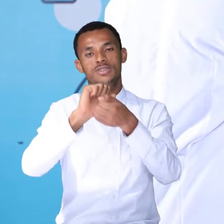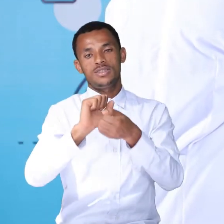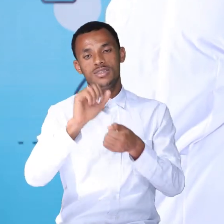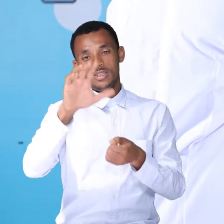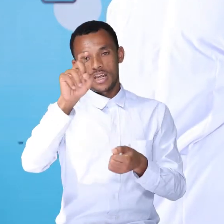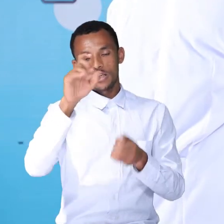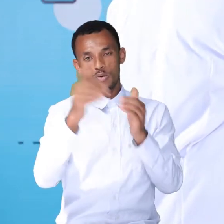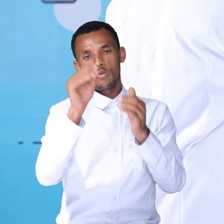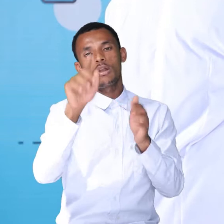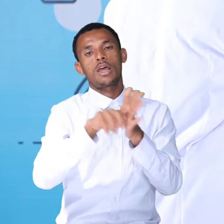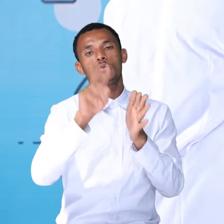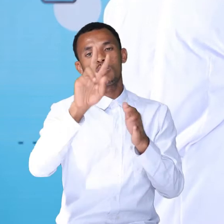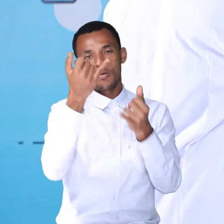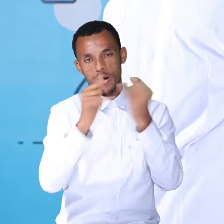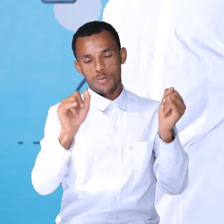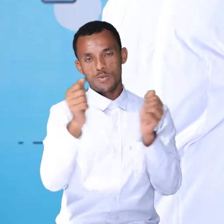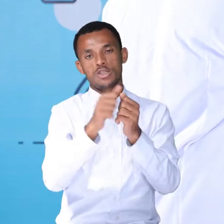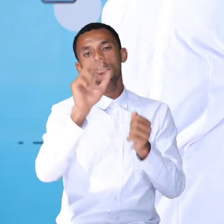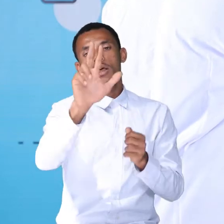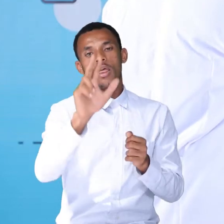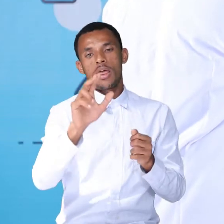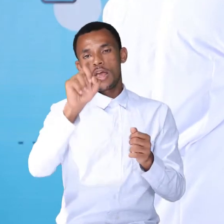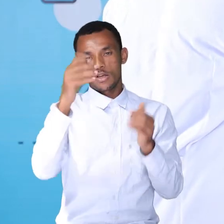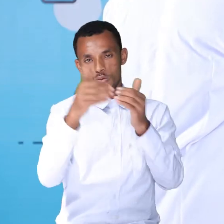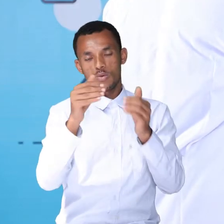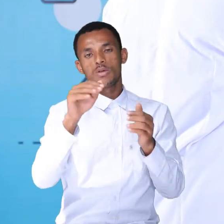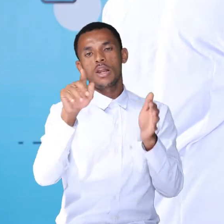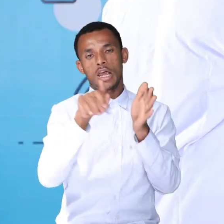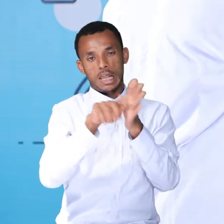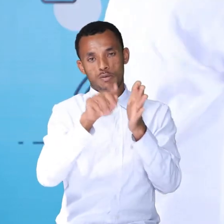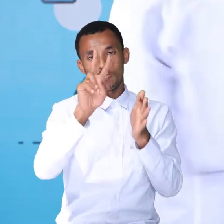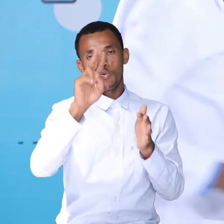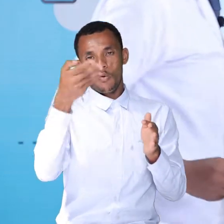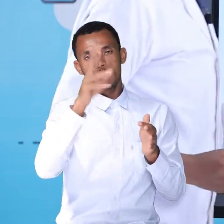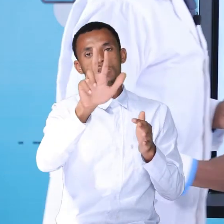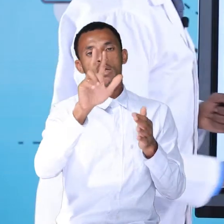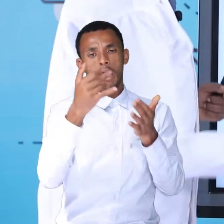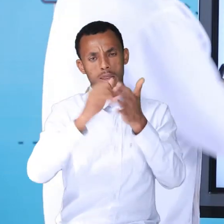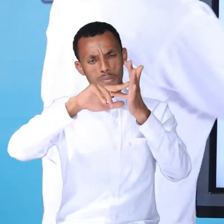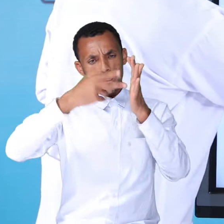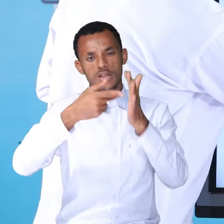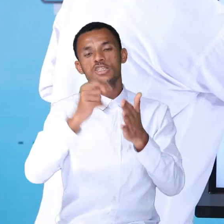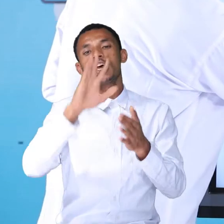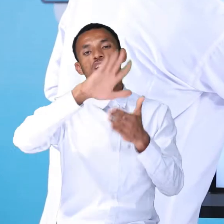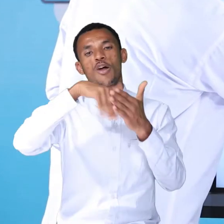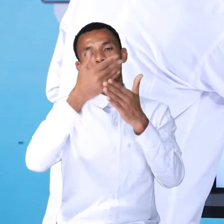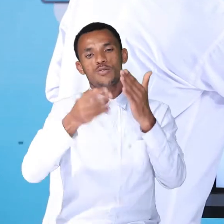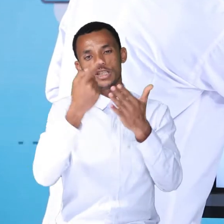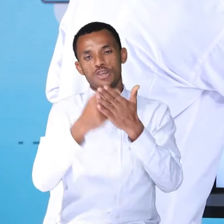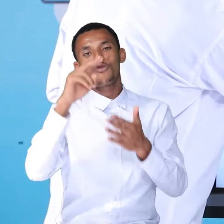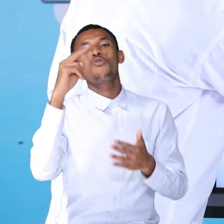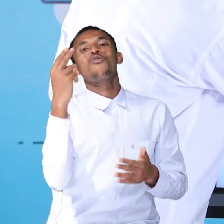equal to negative 2. Divide both sides by 3. X equal to negative 2 over 3. That means the graph of this